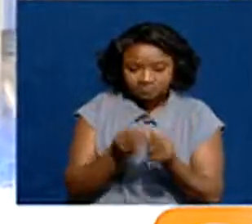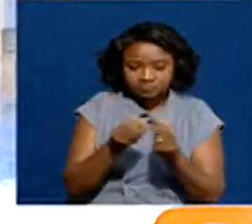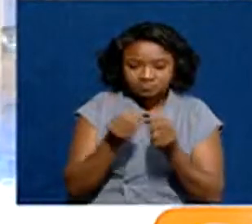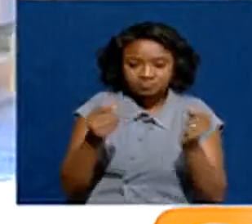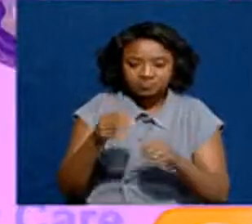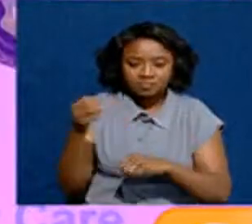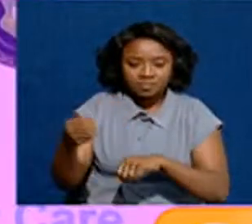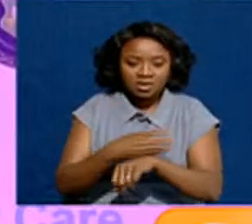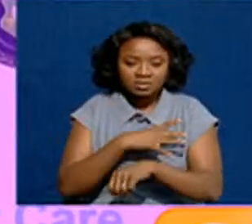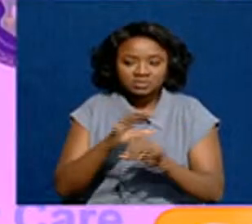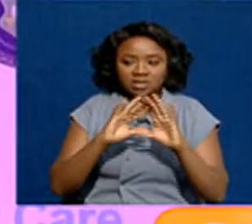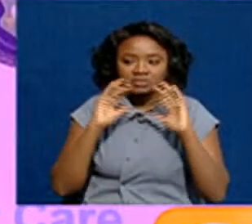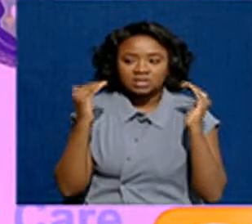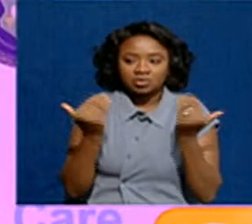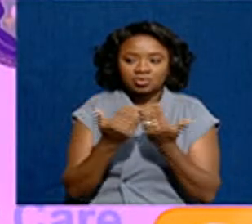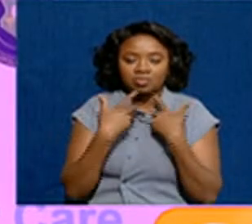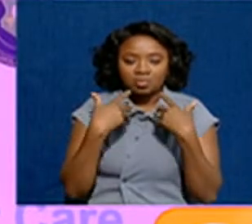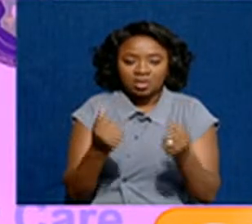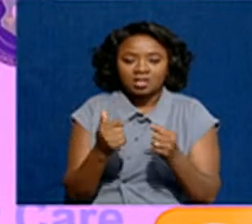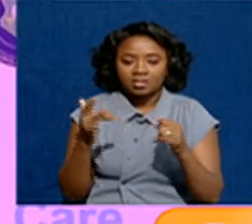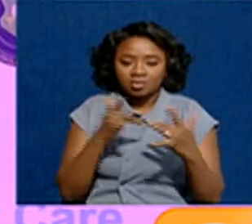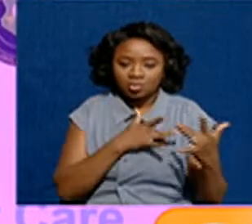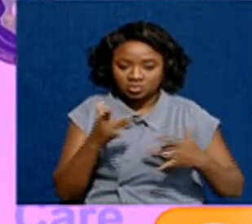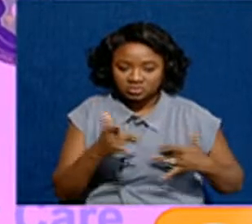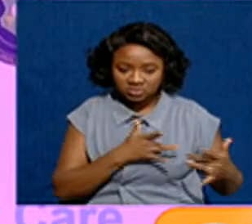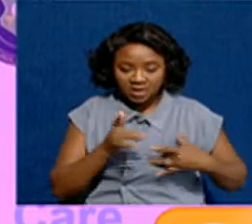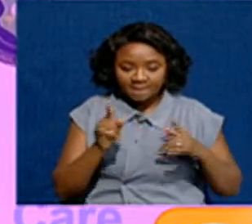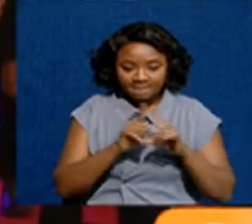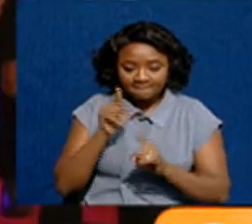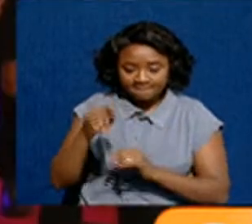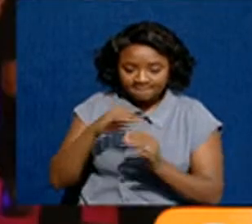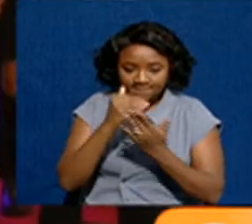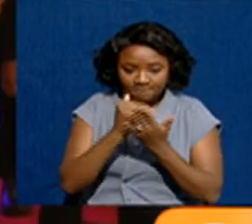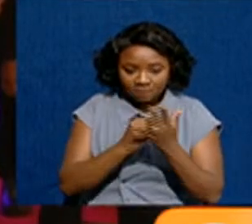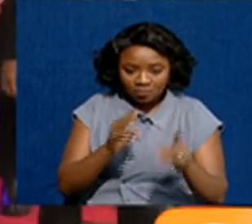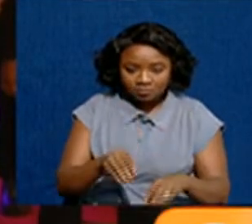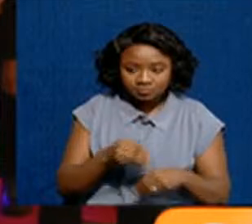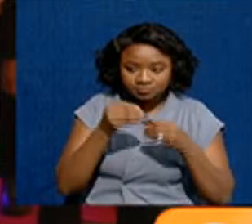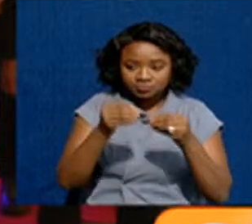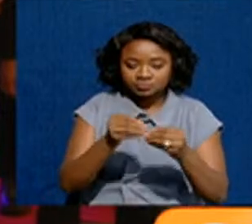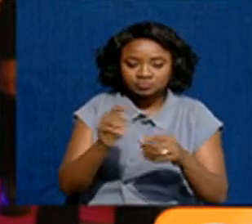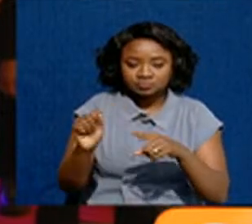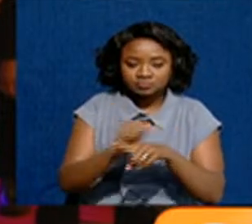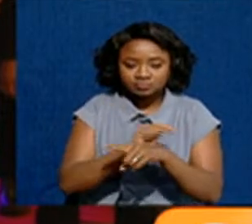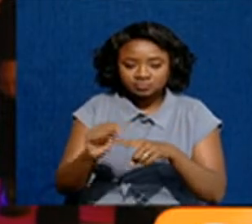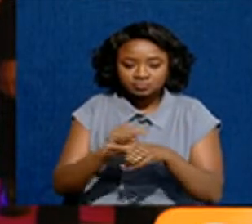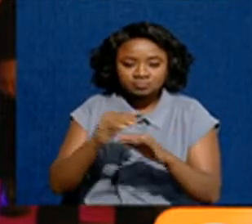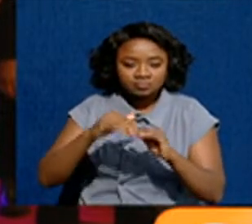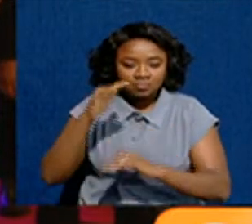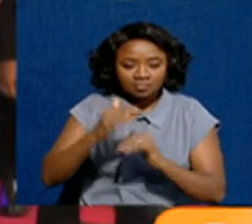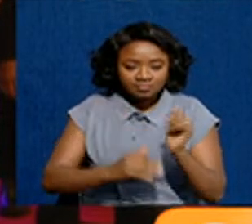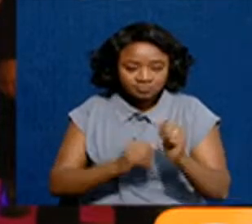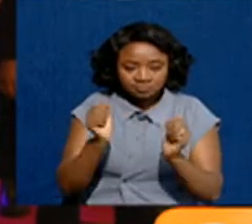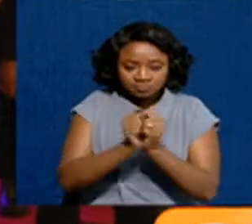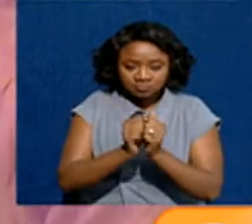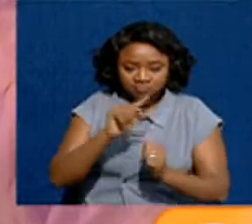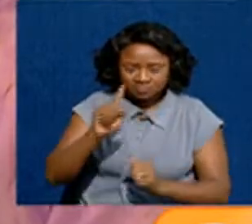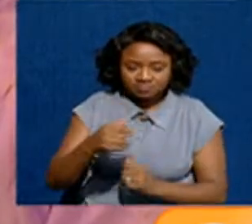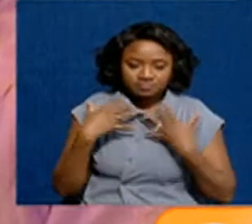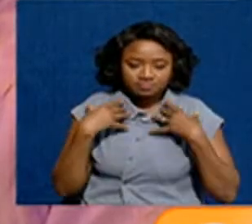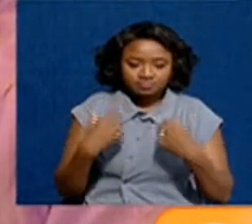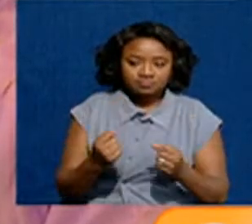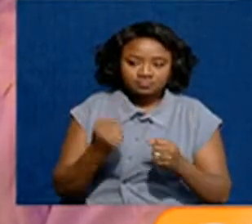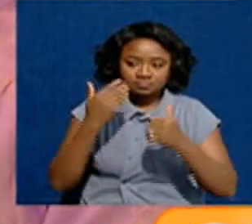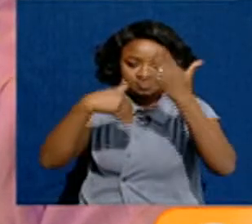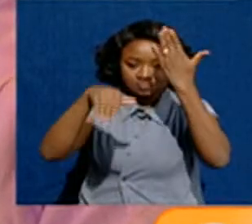global health concern. The program is also committed to providing training to more than 10,000 health professionals across the